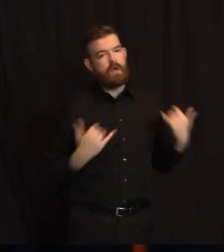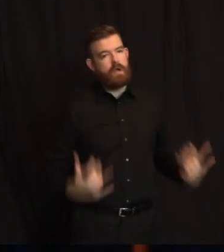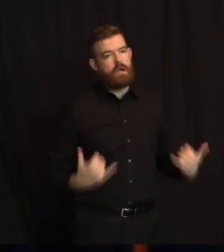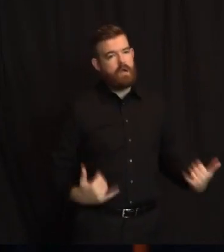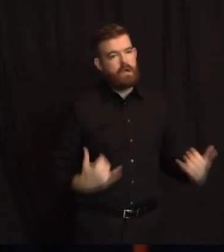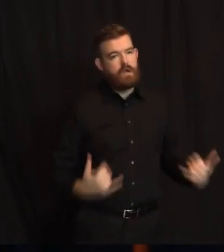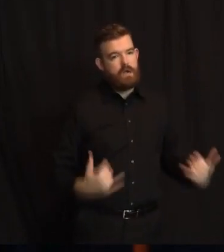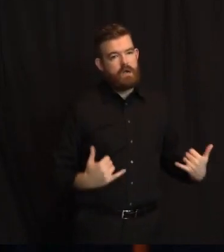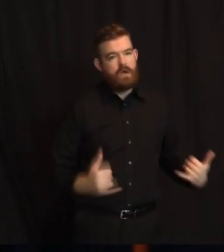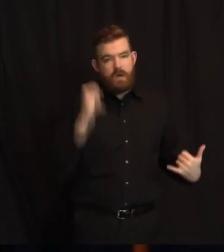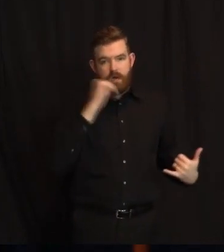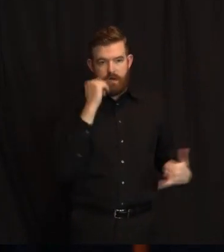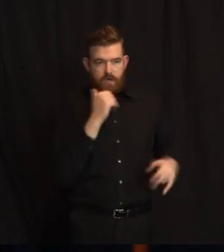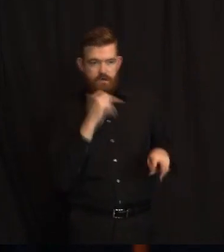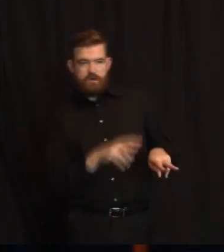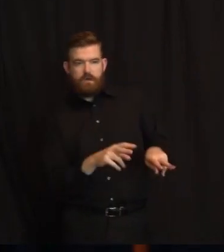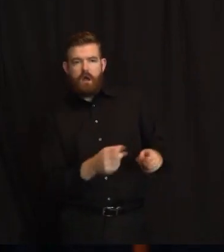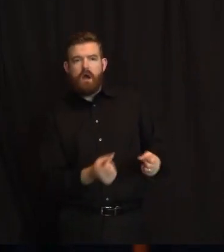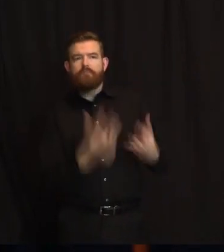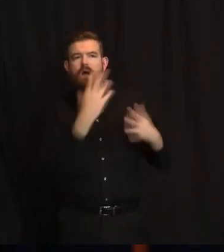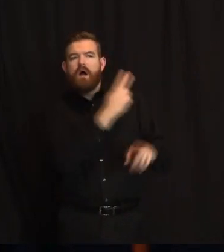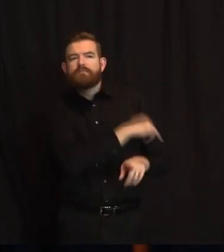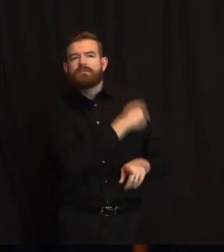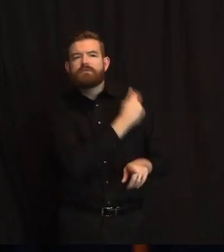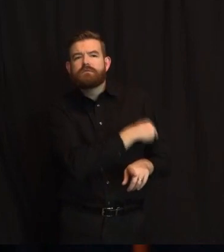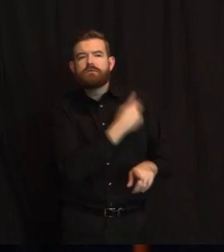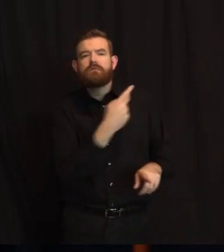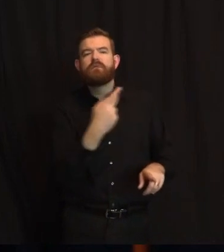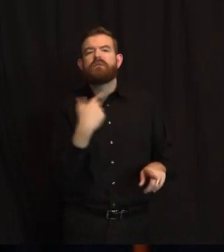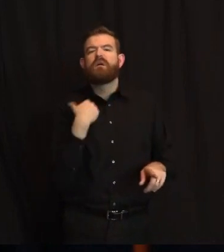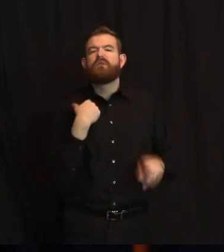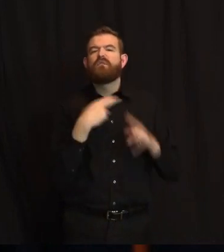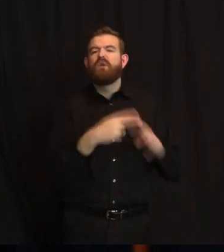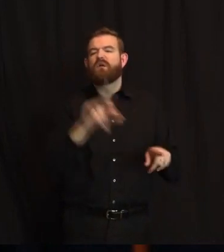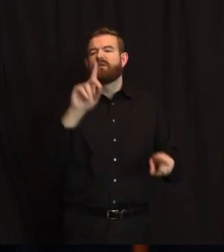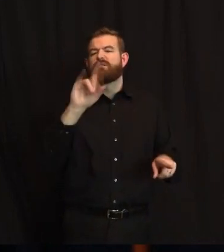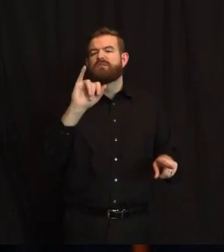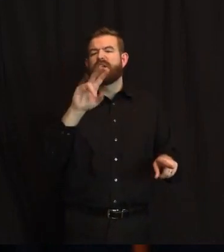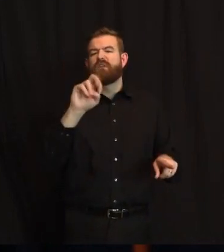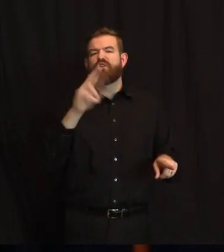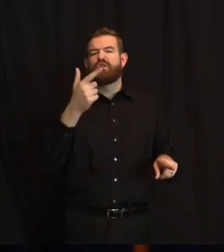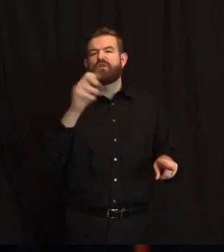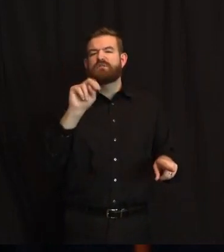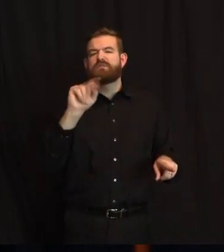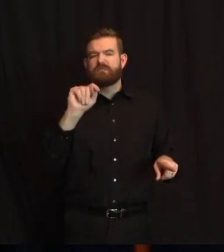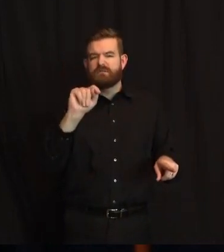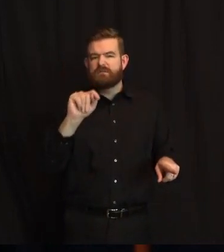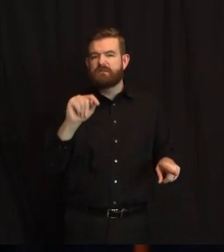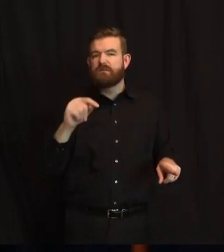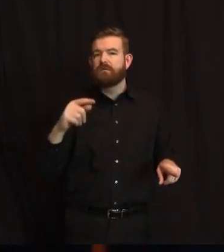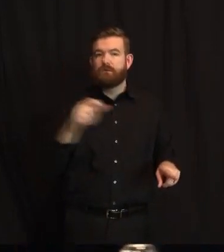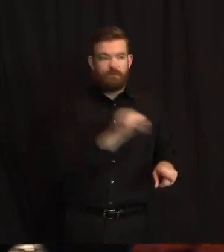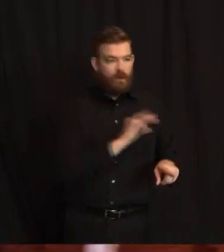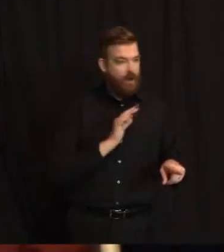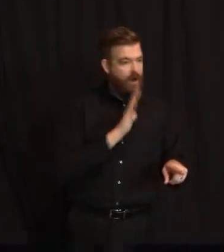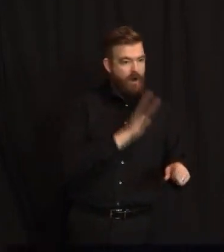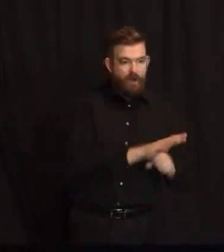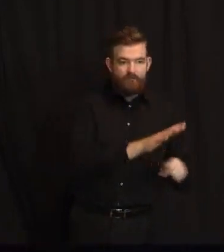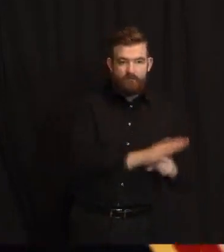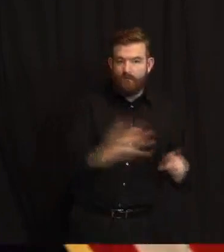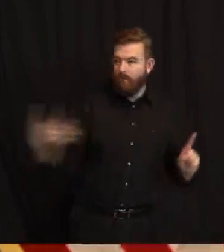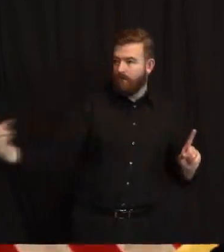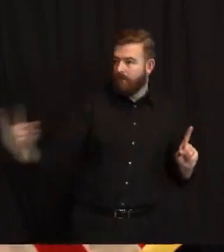many hospitals have to go on divert, and primarily they're going on divert because of a workforce at this point. May I just add one thing to everybody